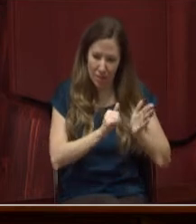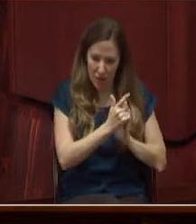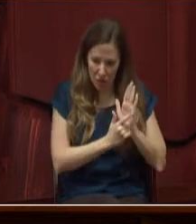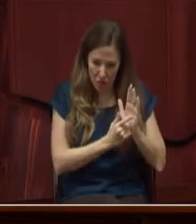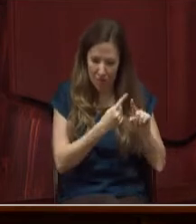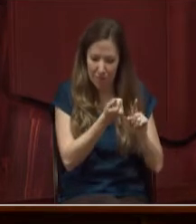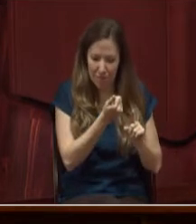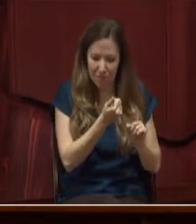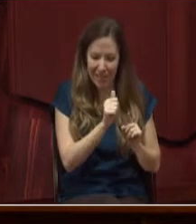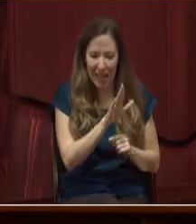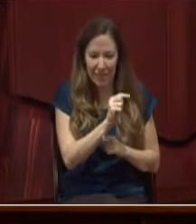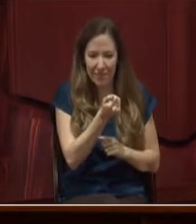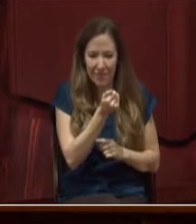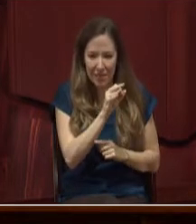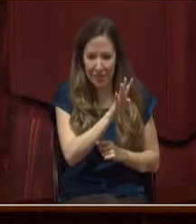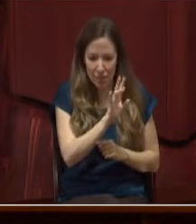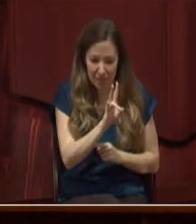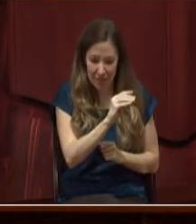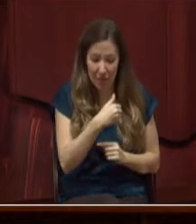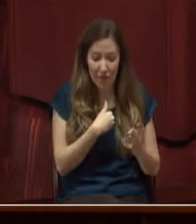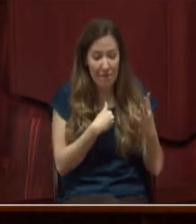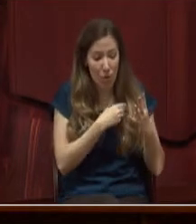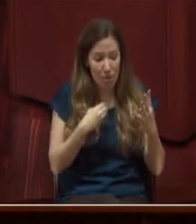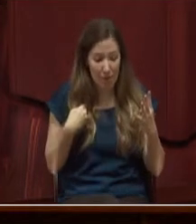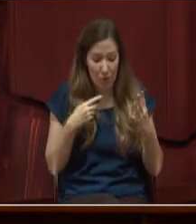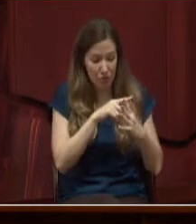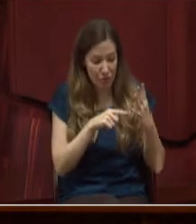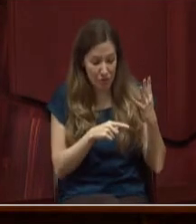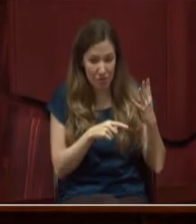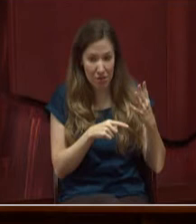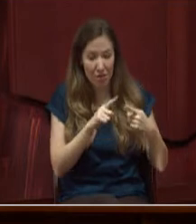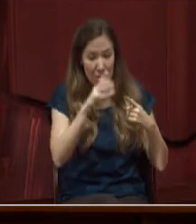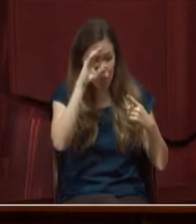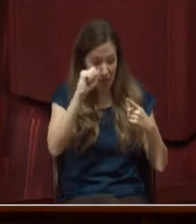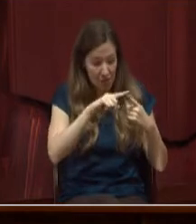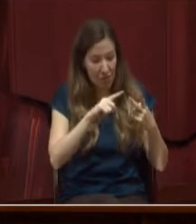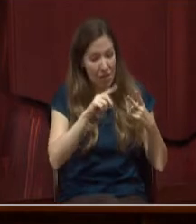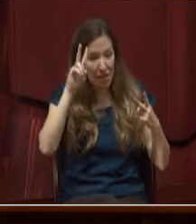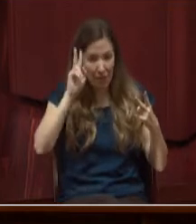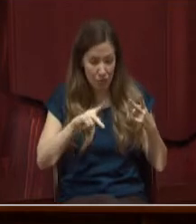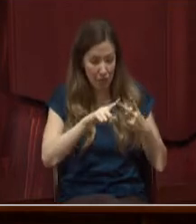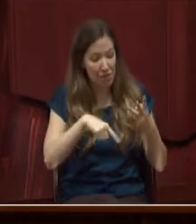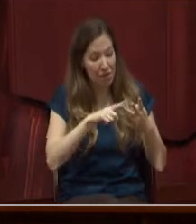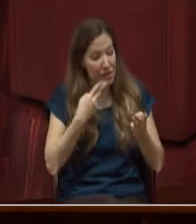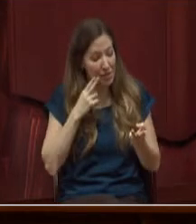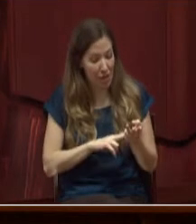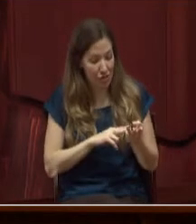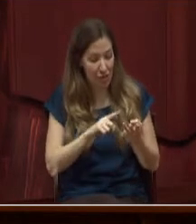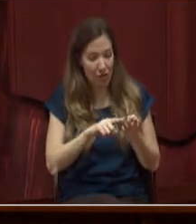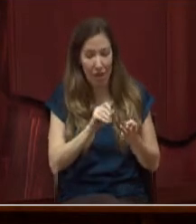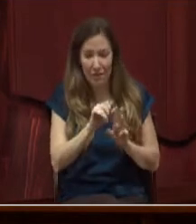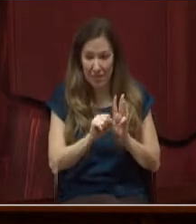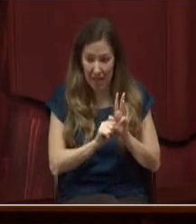of 1947. And there are four members to the National Security Council: the President, Vice President, Secretary of State, Secretary